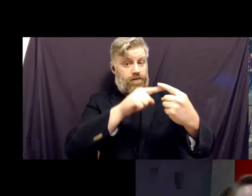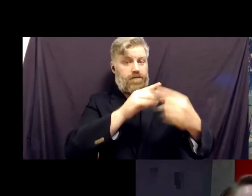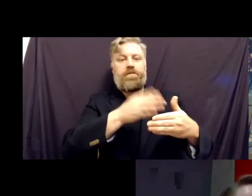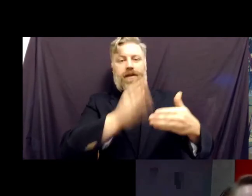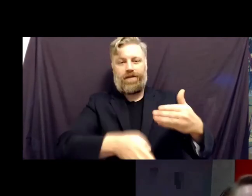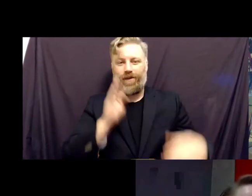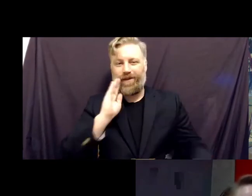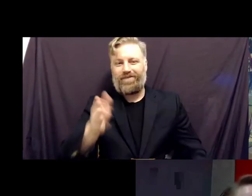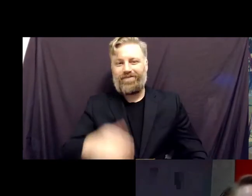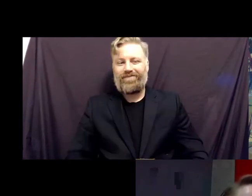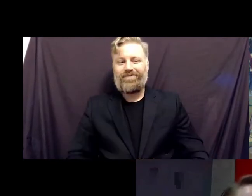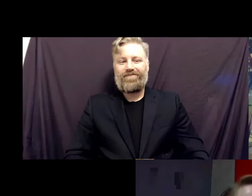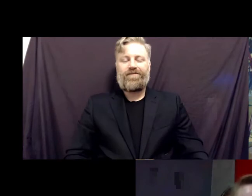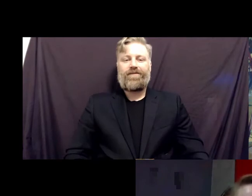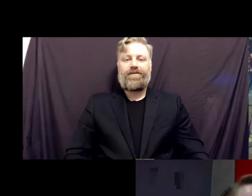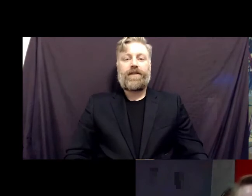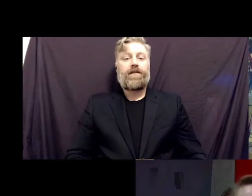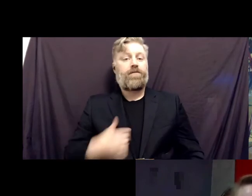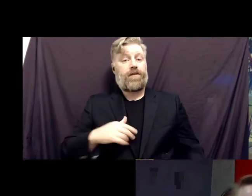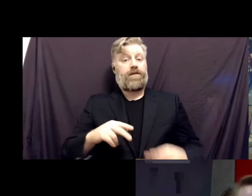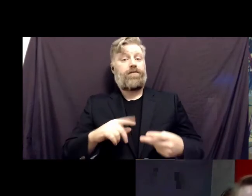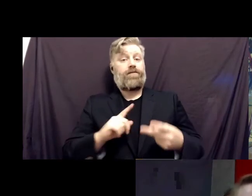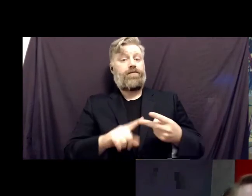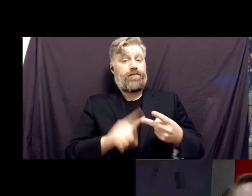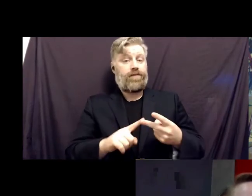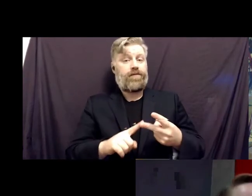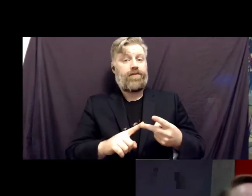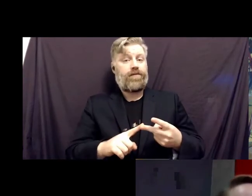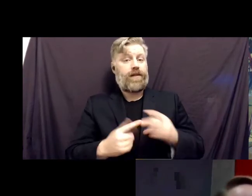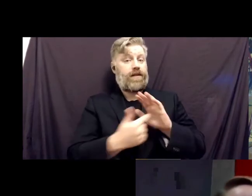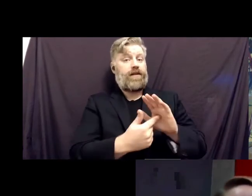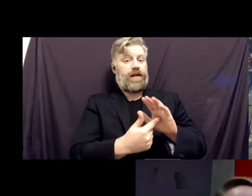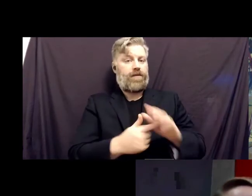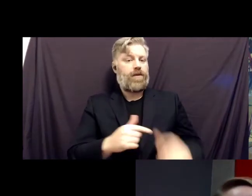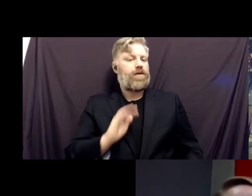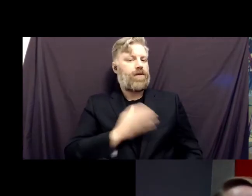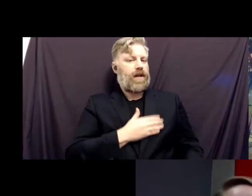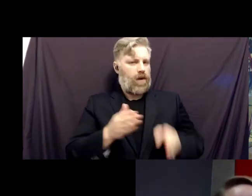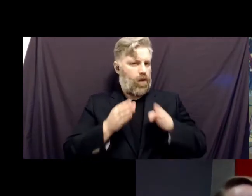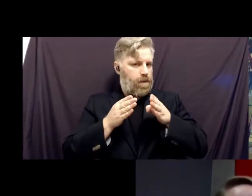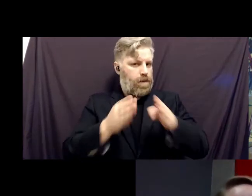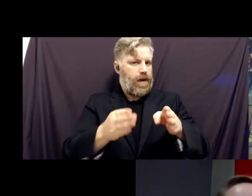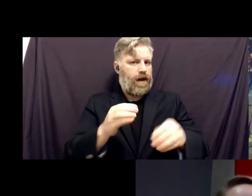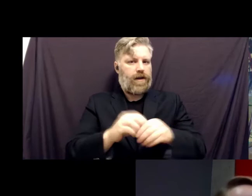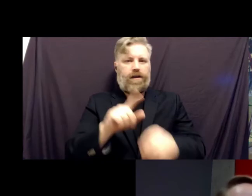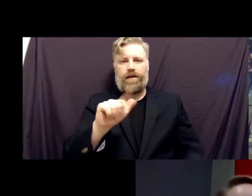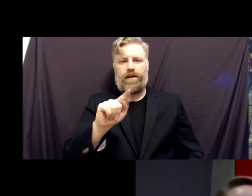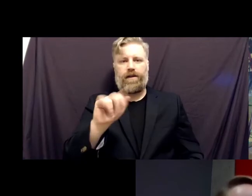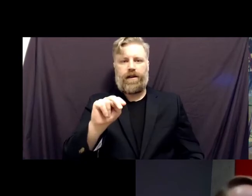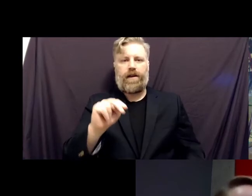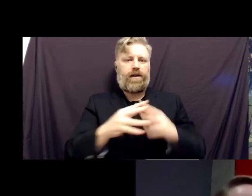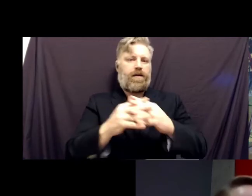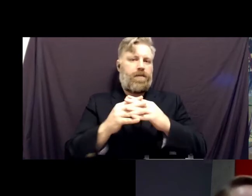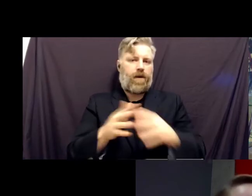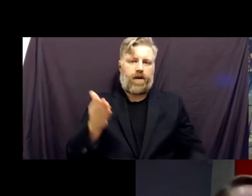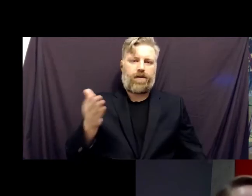The second example is the path we are taking forward in Latin America and the decision